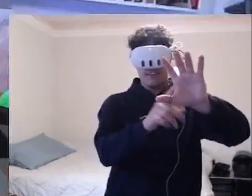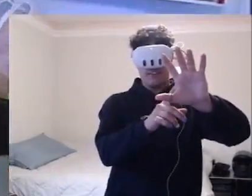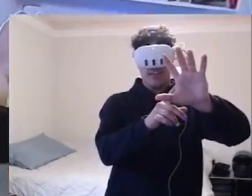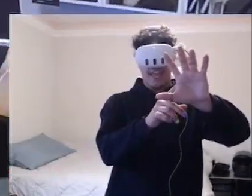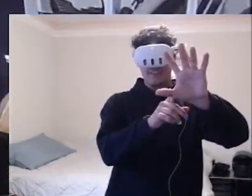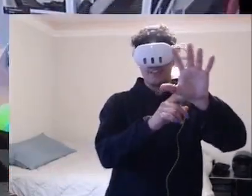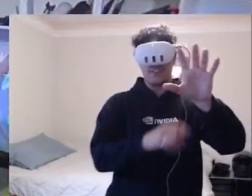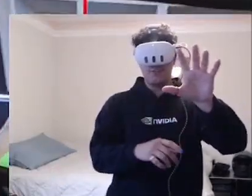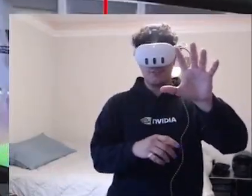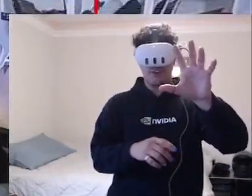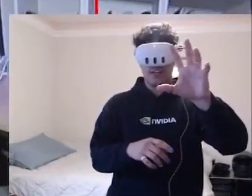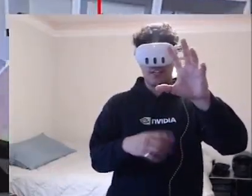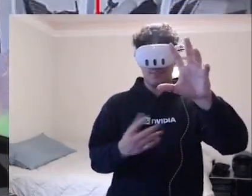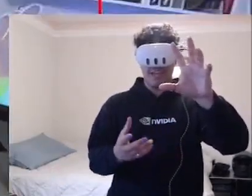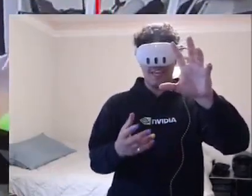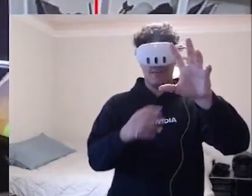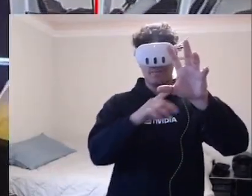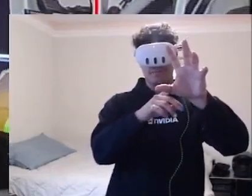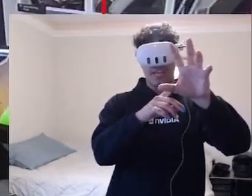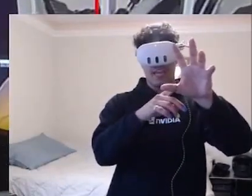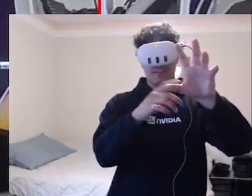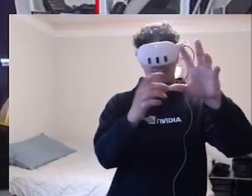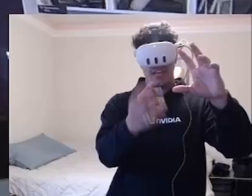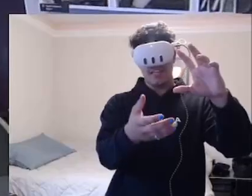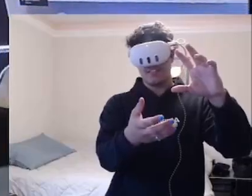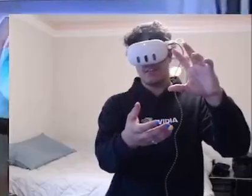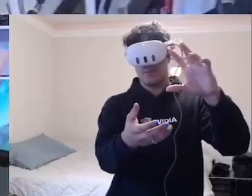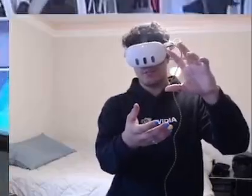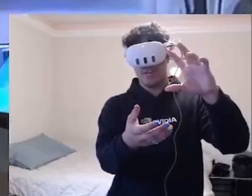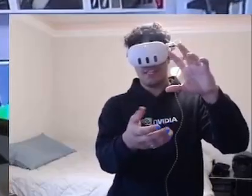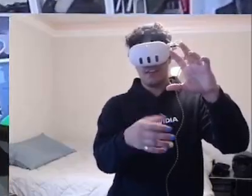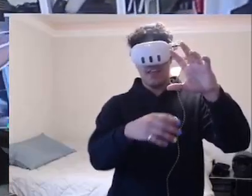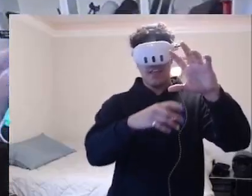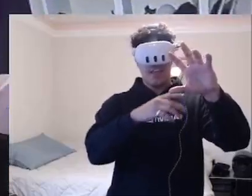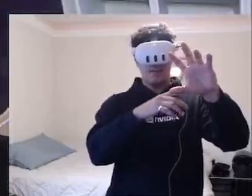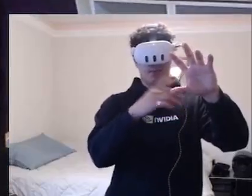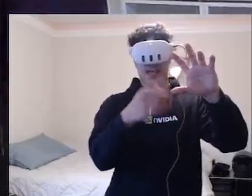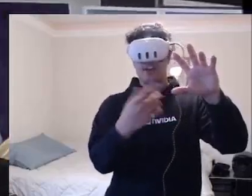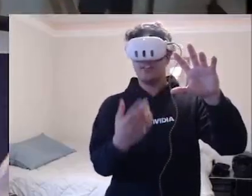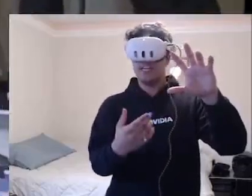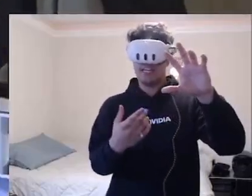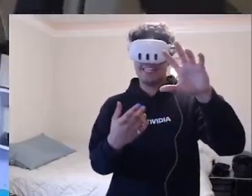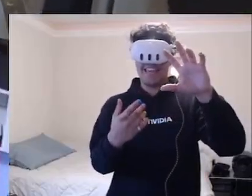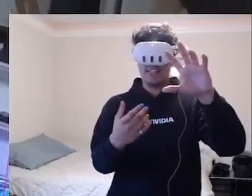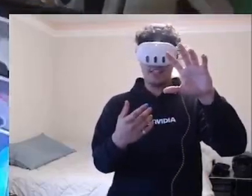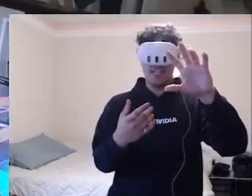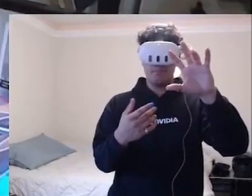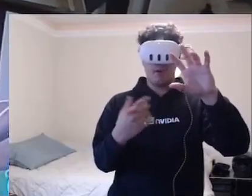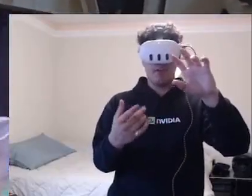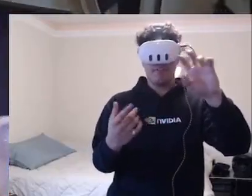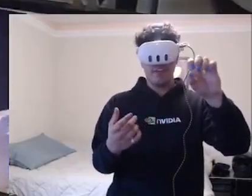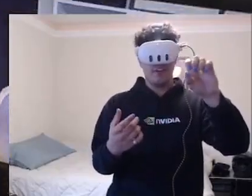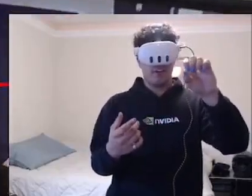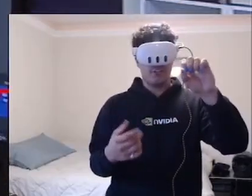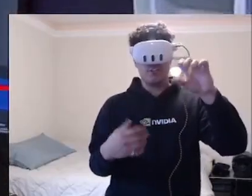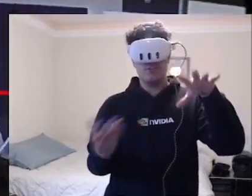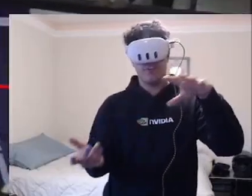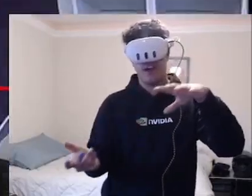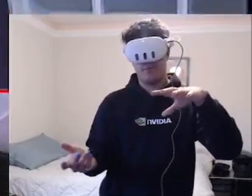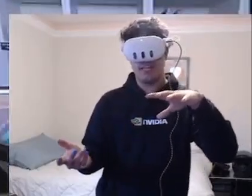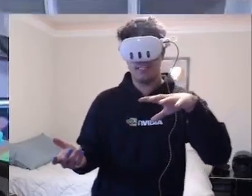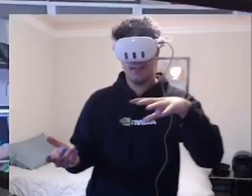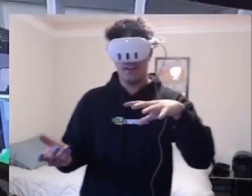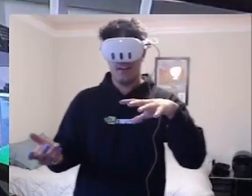between the hand that the user is making and the hand sign that we're expecting, and we're calculating an intensity per finger